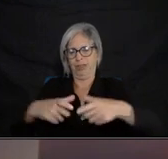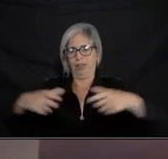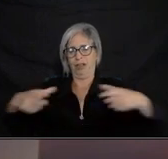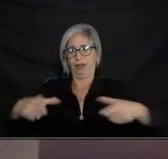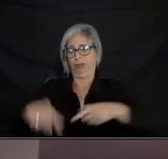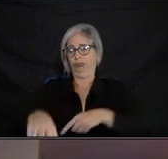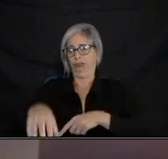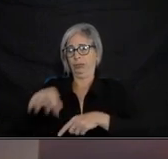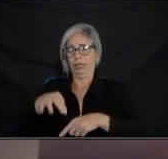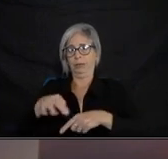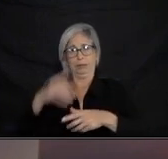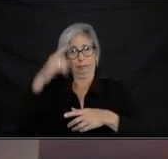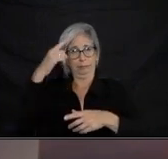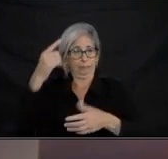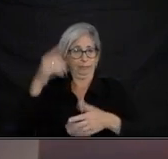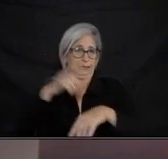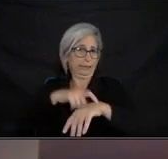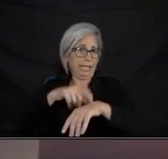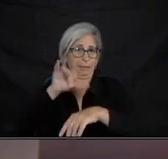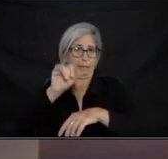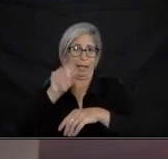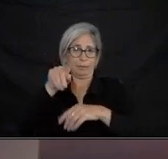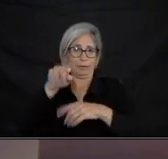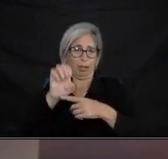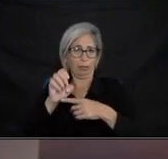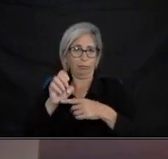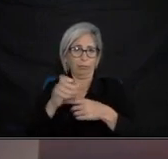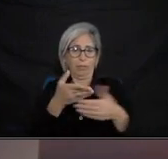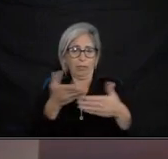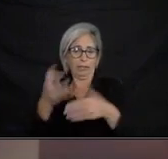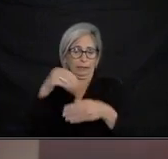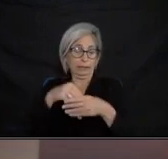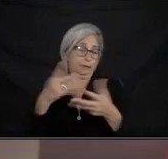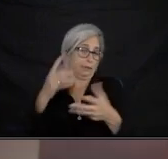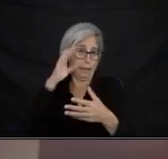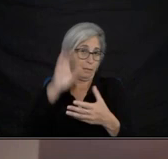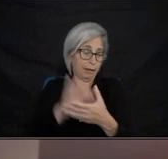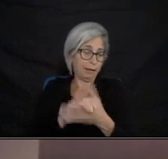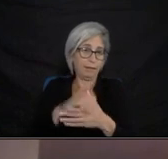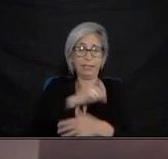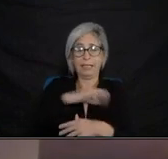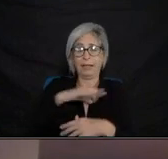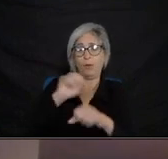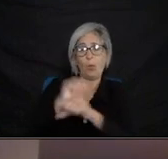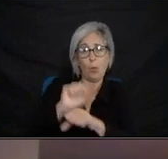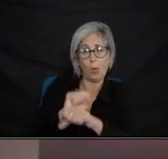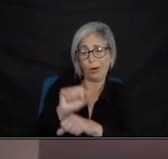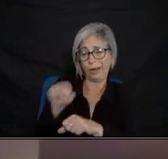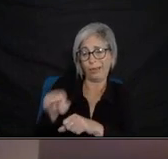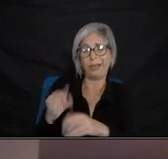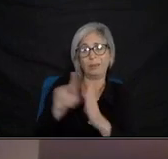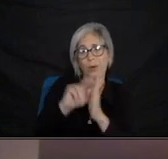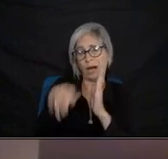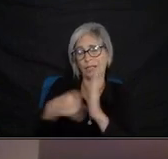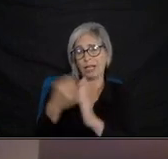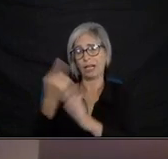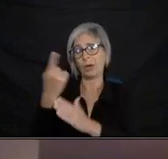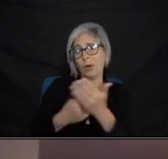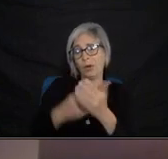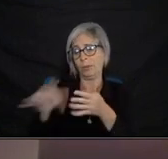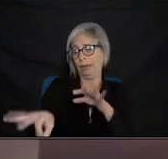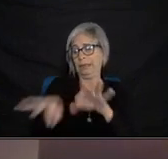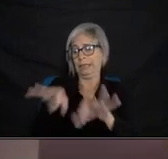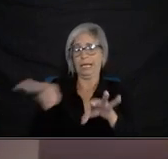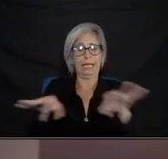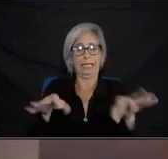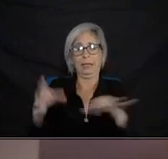chose that I believe Eleanor and many of the staff are working on. It is what will be collected